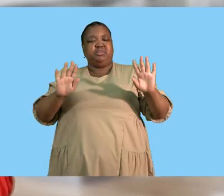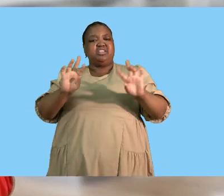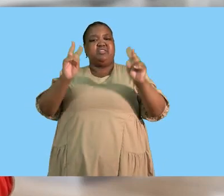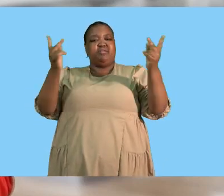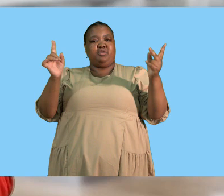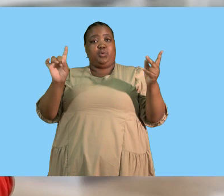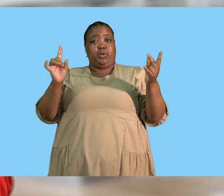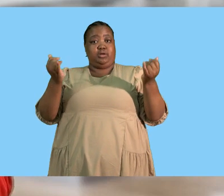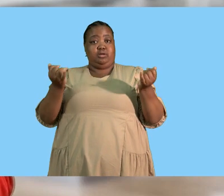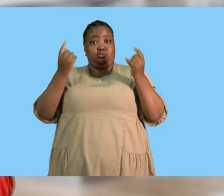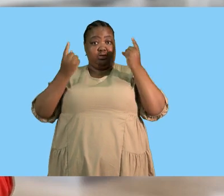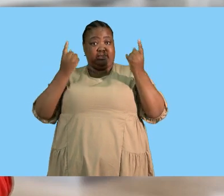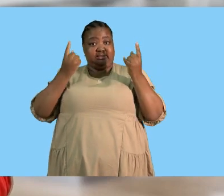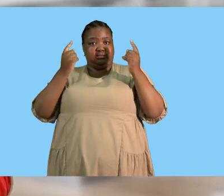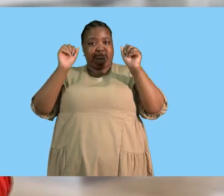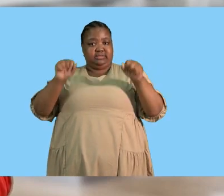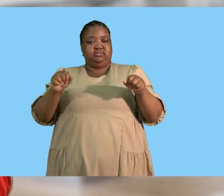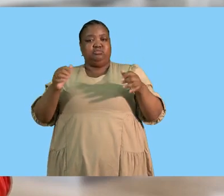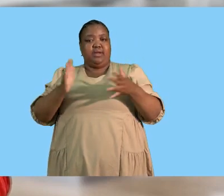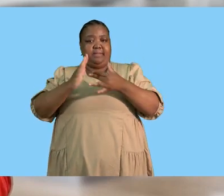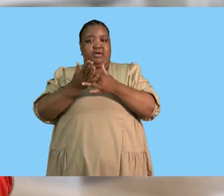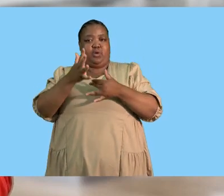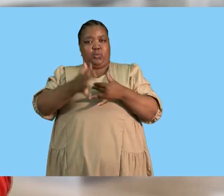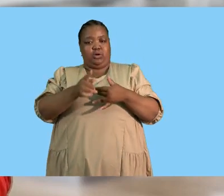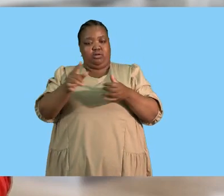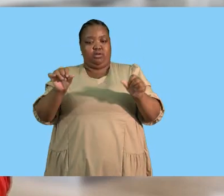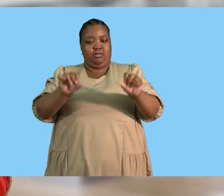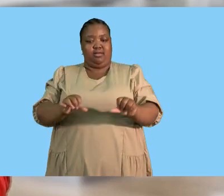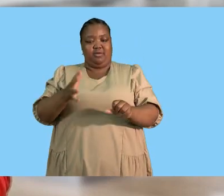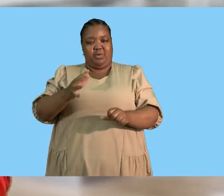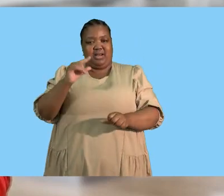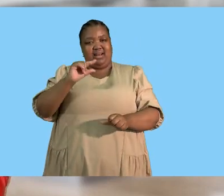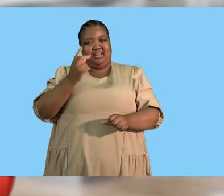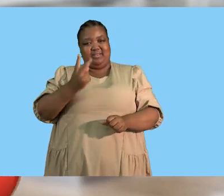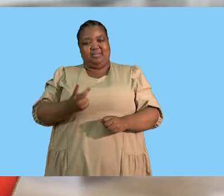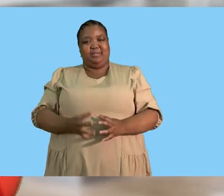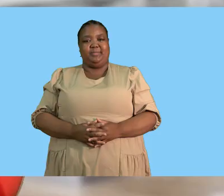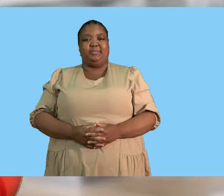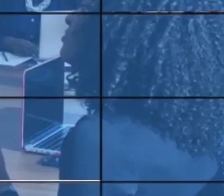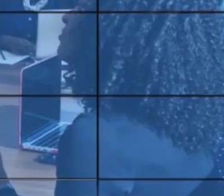As you think about it, I will give you some time and we will come back. See you soon.